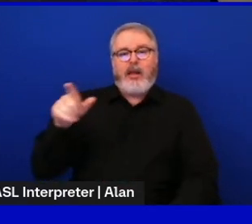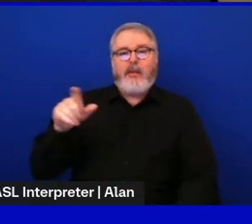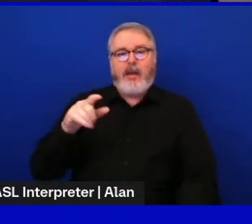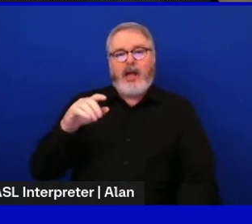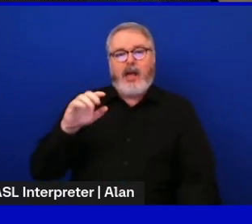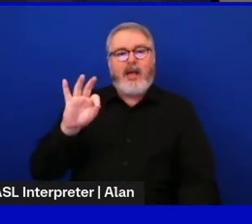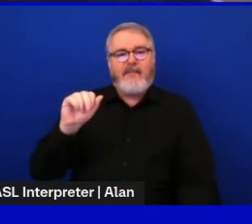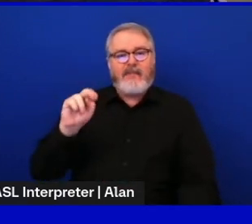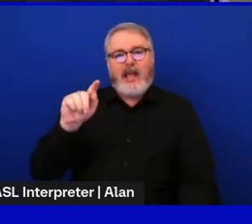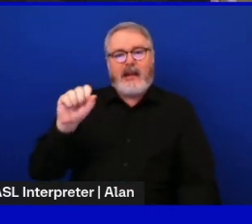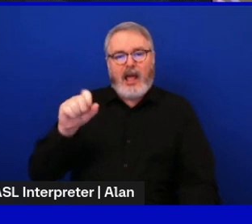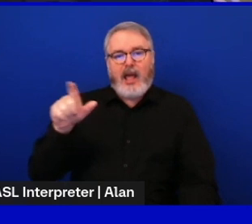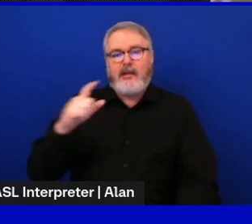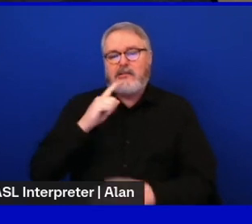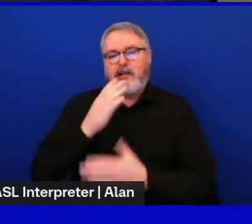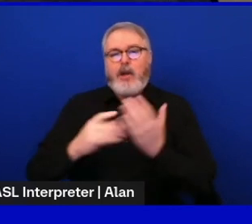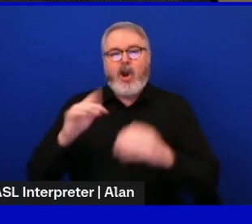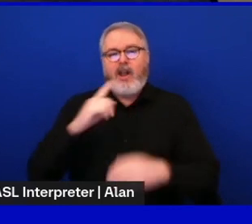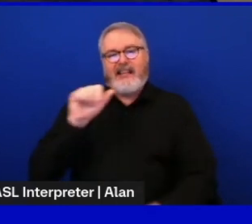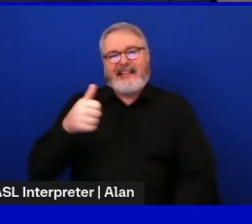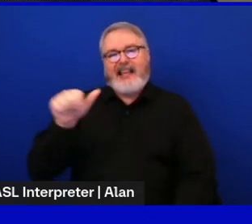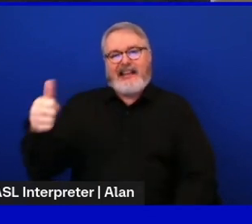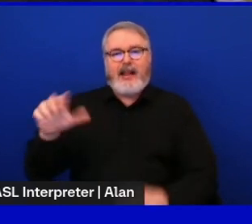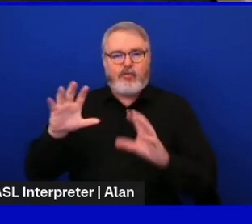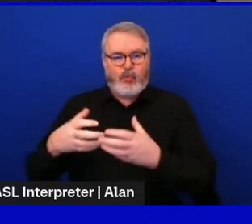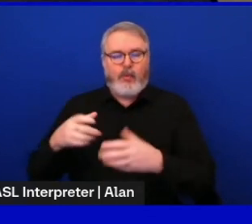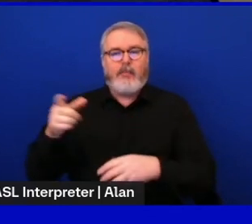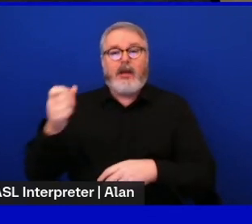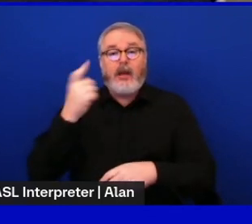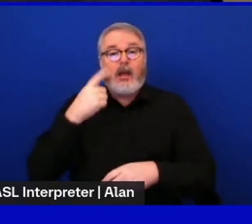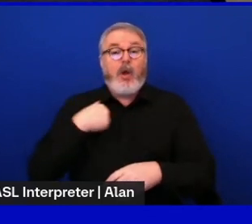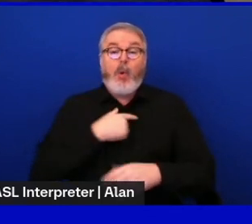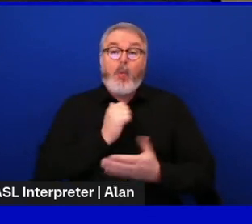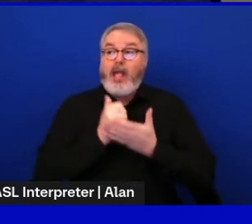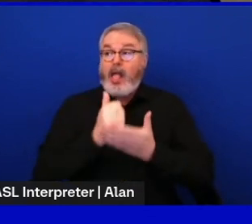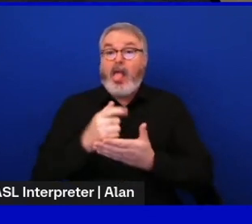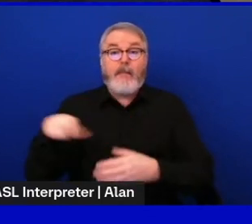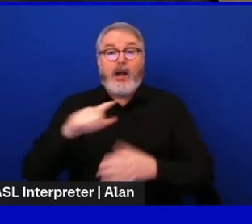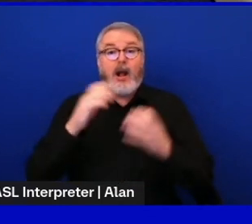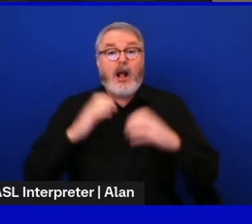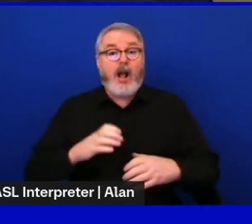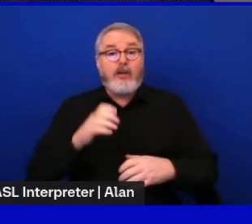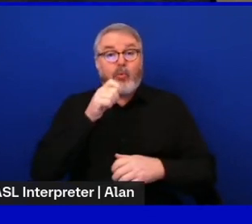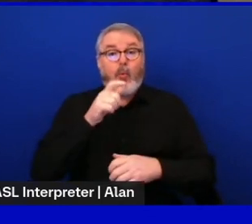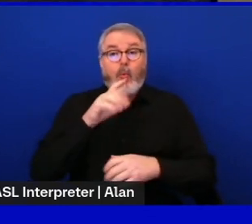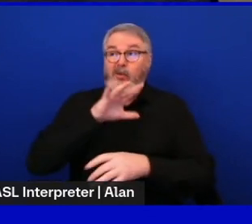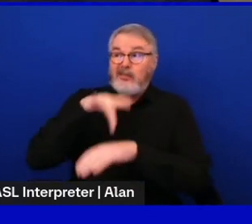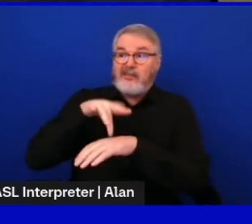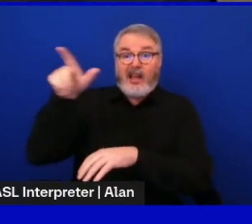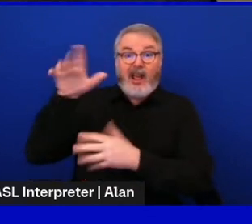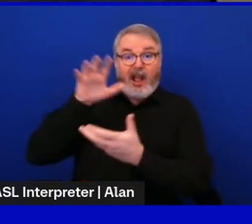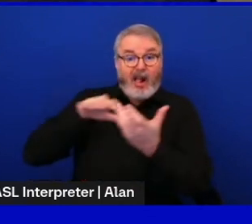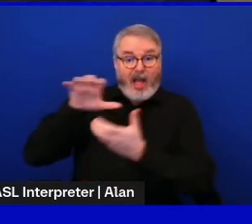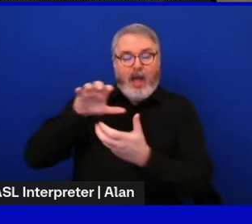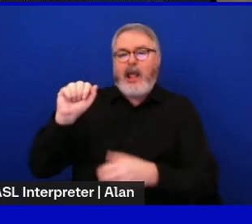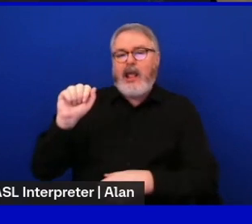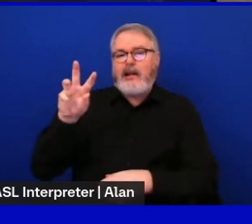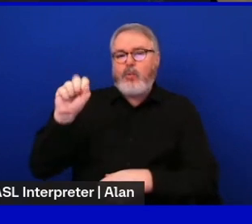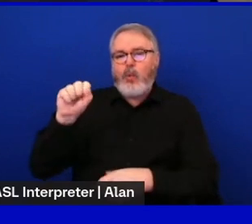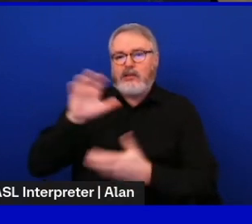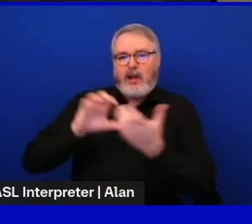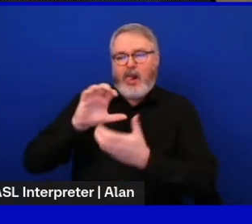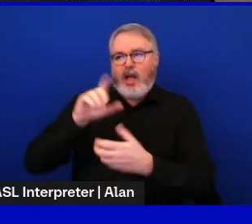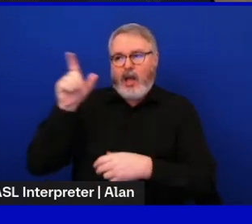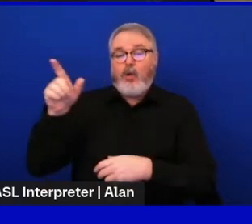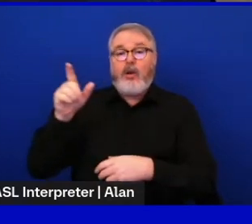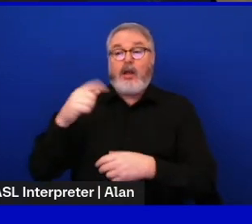group. But we specialize in helping customers working in the cloud, specifically AWS cloud. And